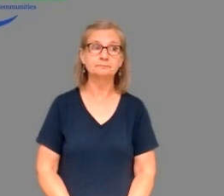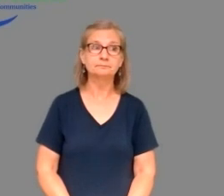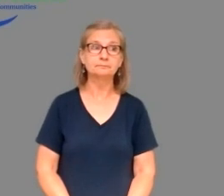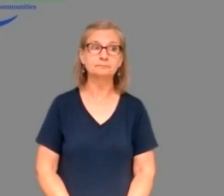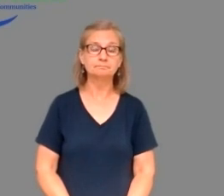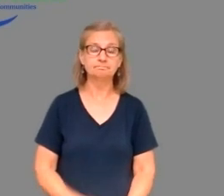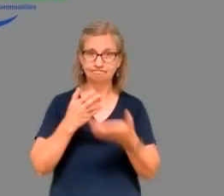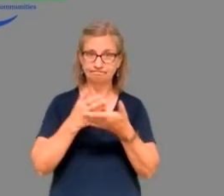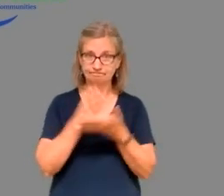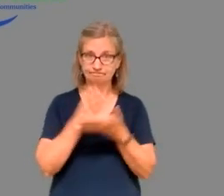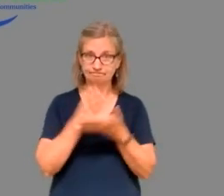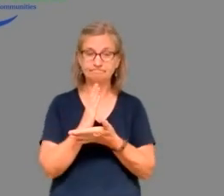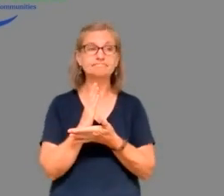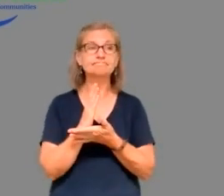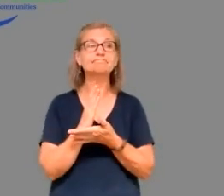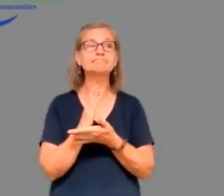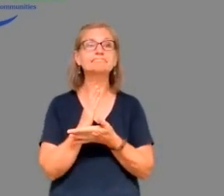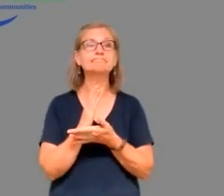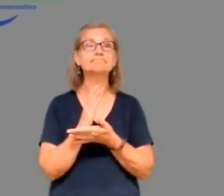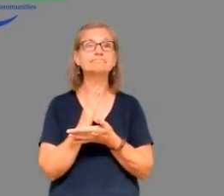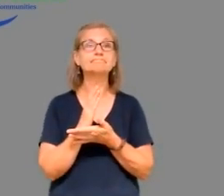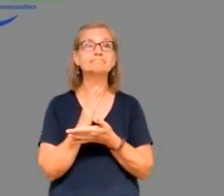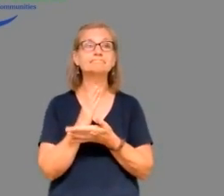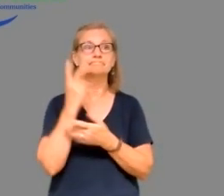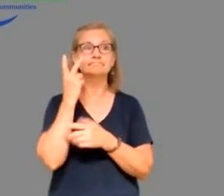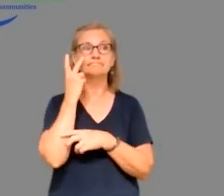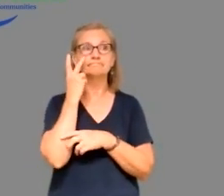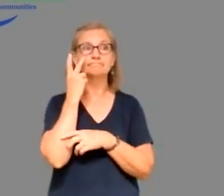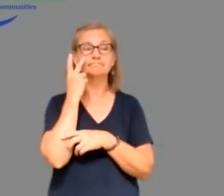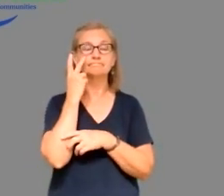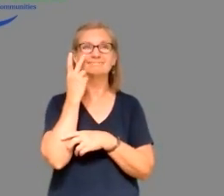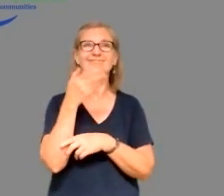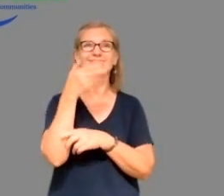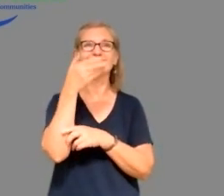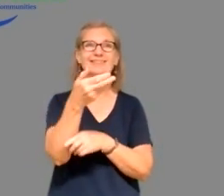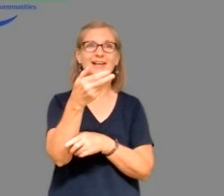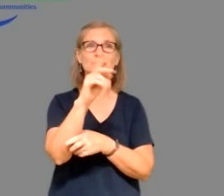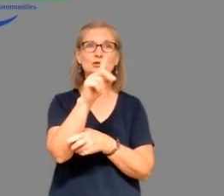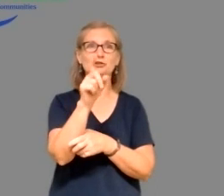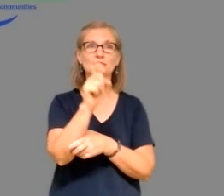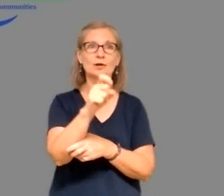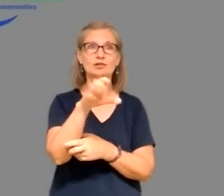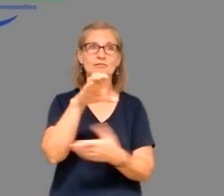All right, let's see. Find another paragraph here.